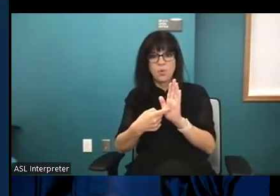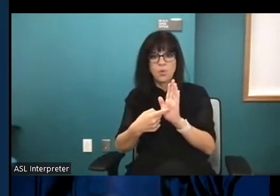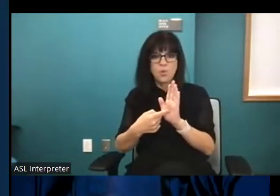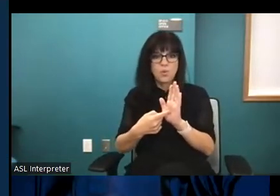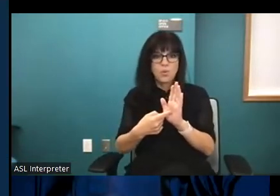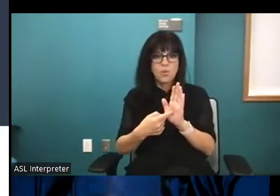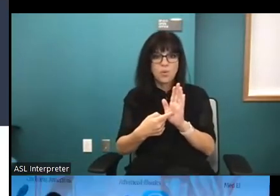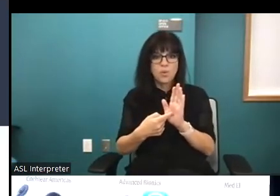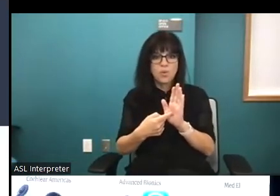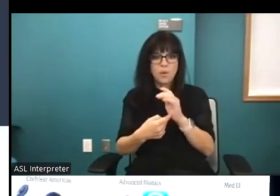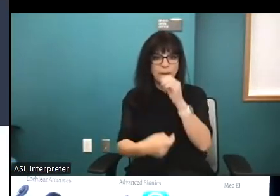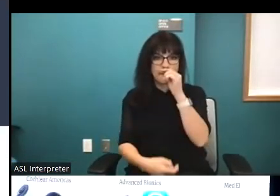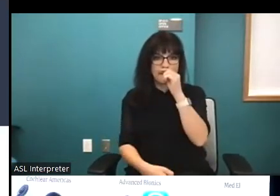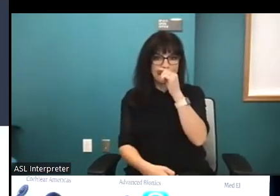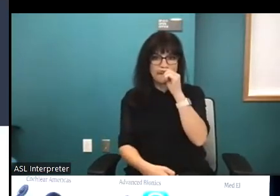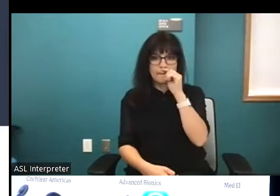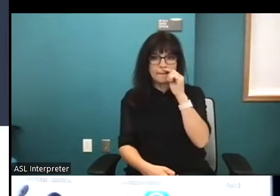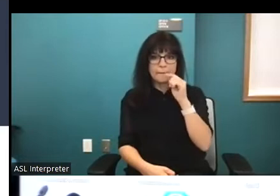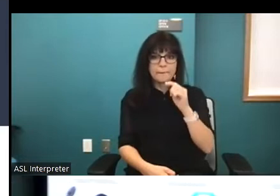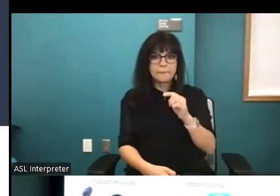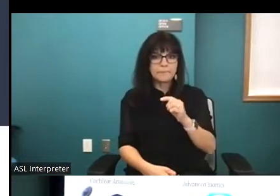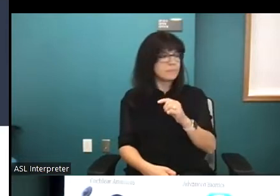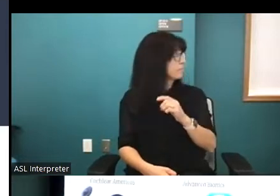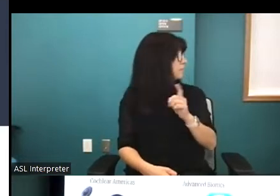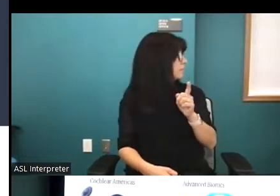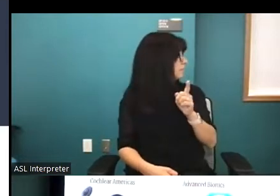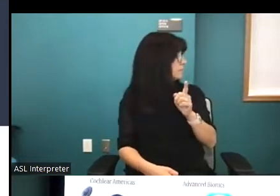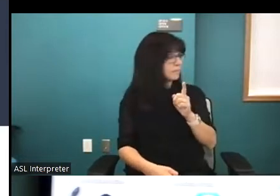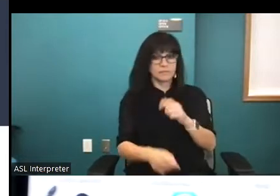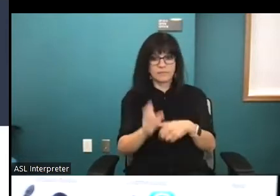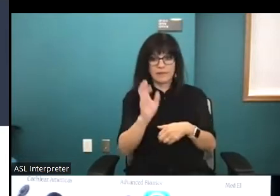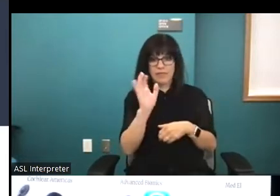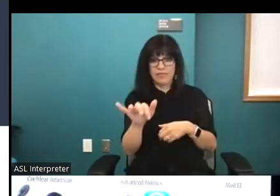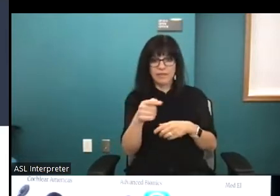Oh, right there. Okay. This part, right here.